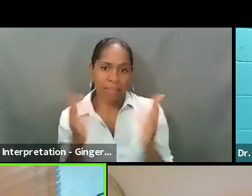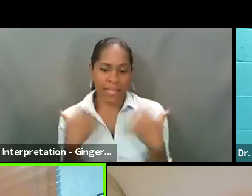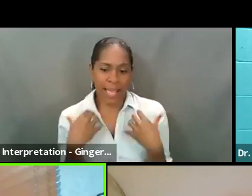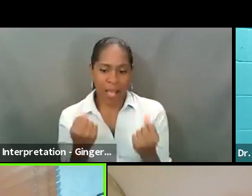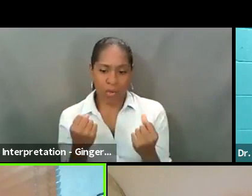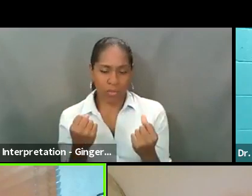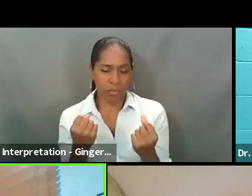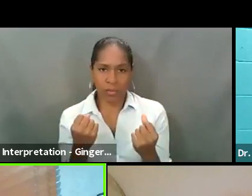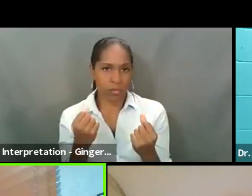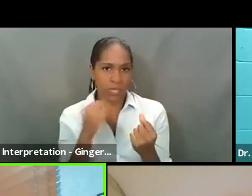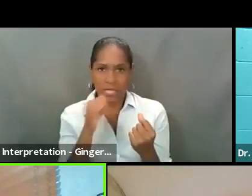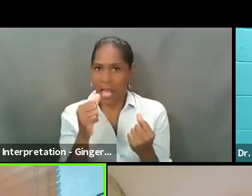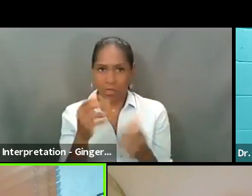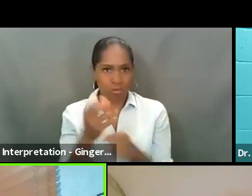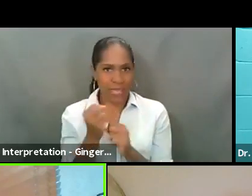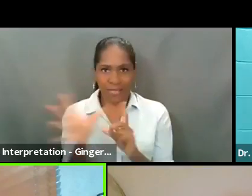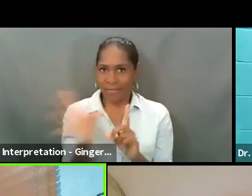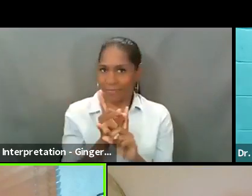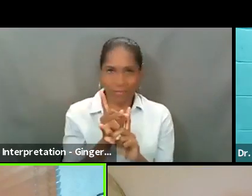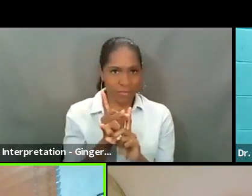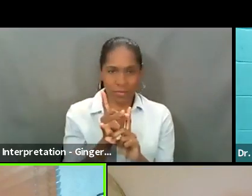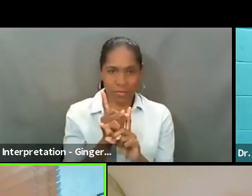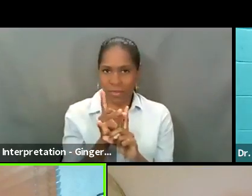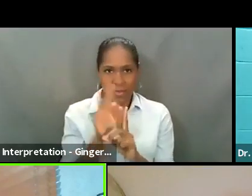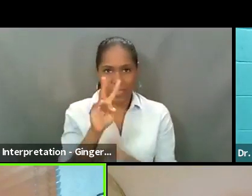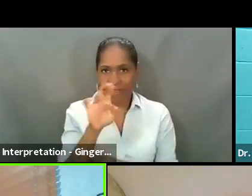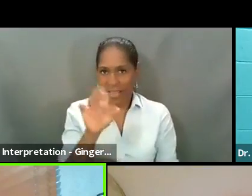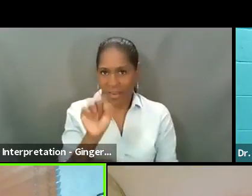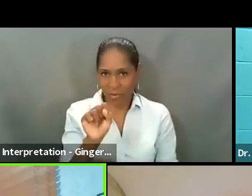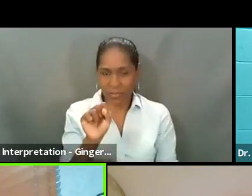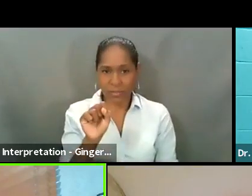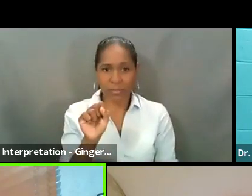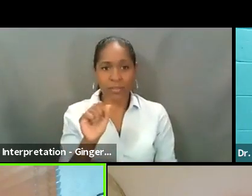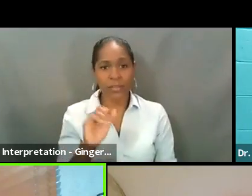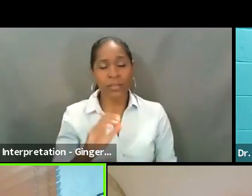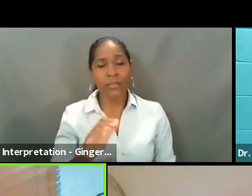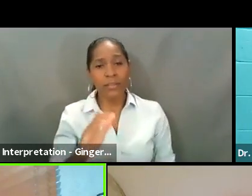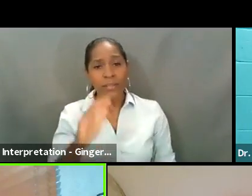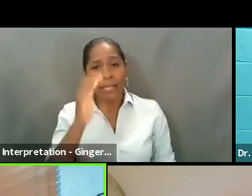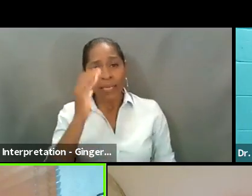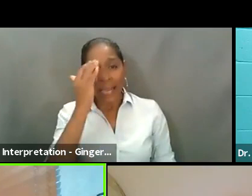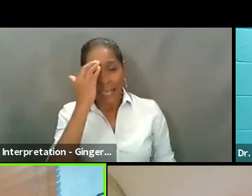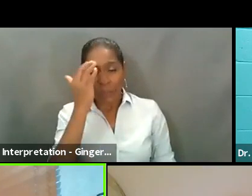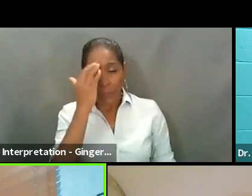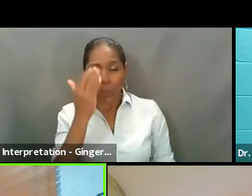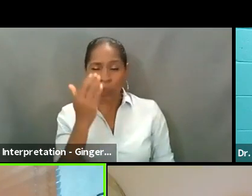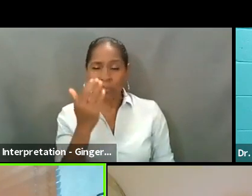I know it's scary, it's